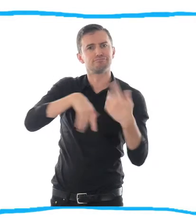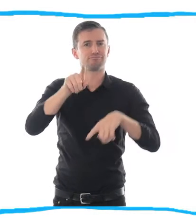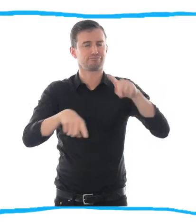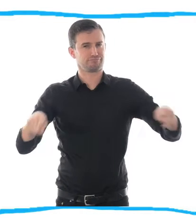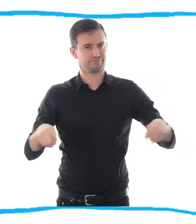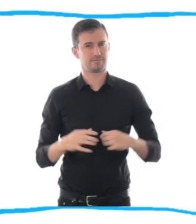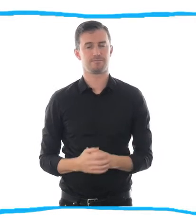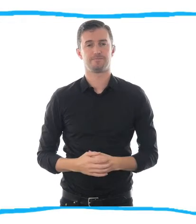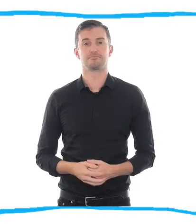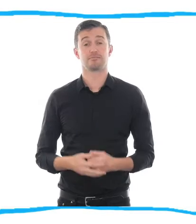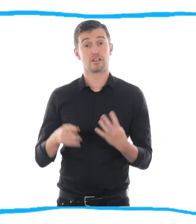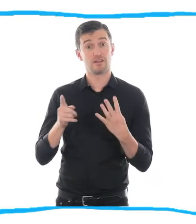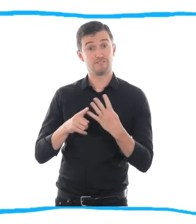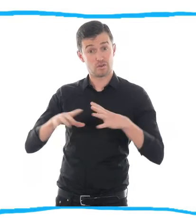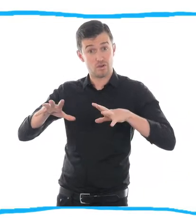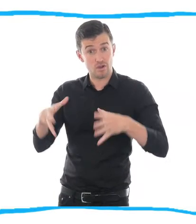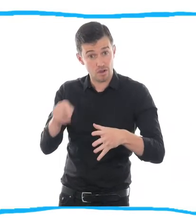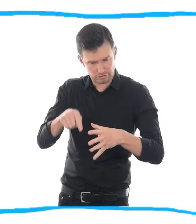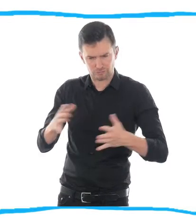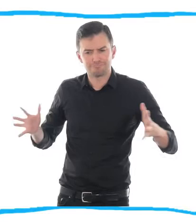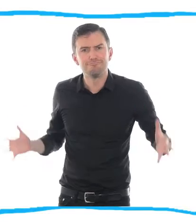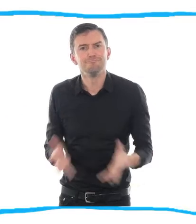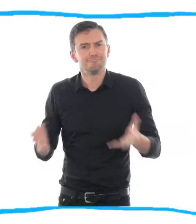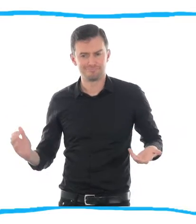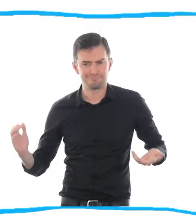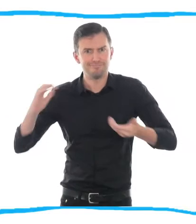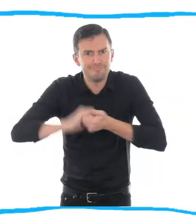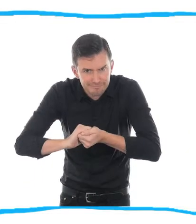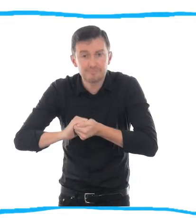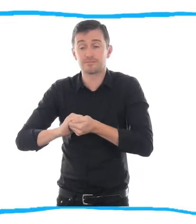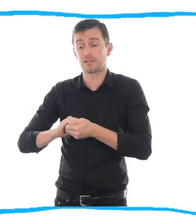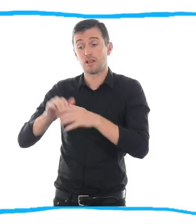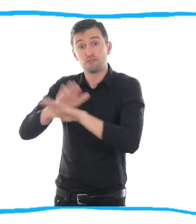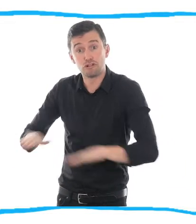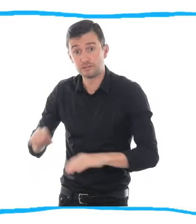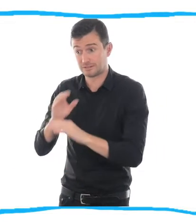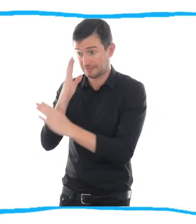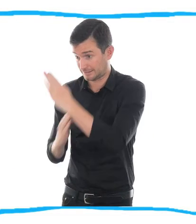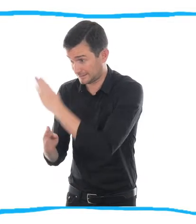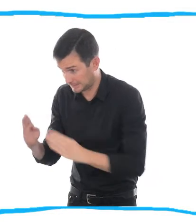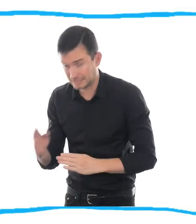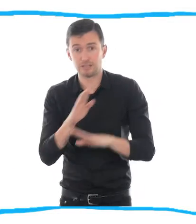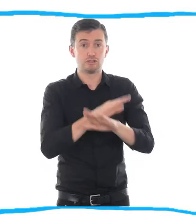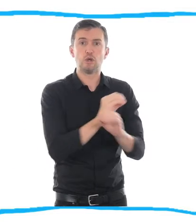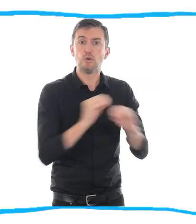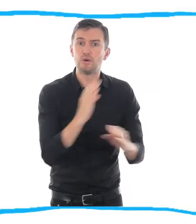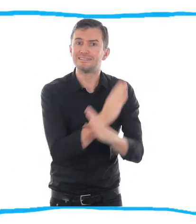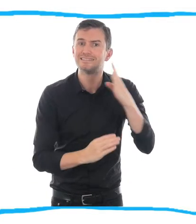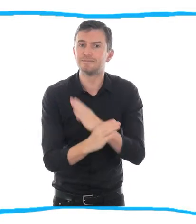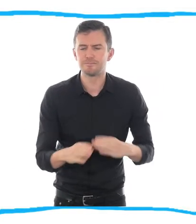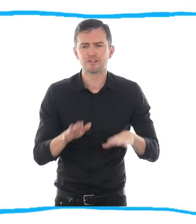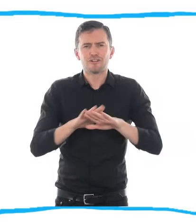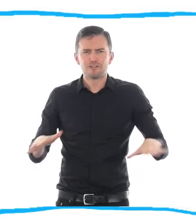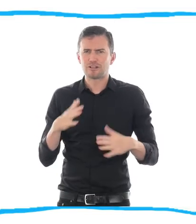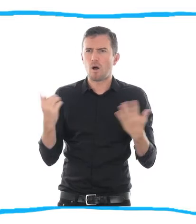4. Promote engagement between children with and without disabilities. Children are naturally inquisitive. When you